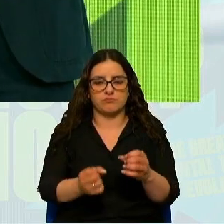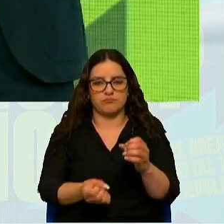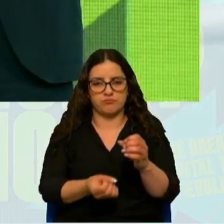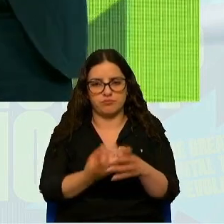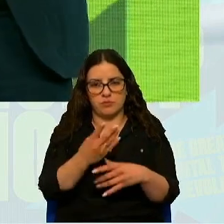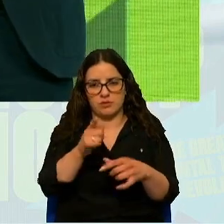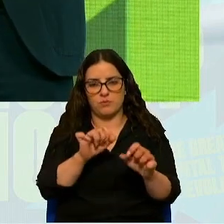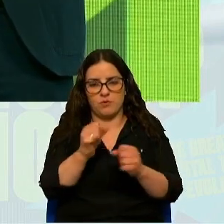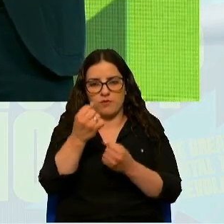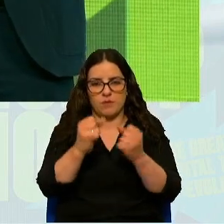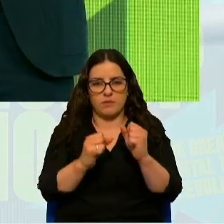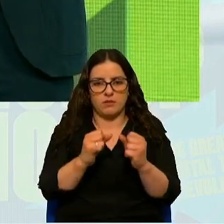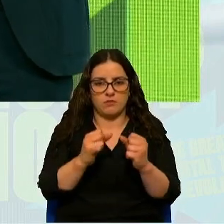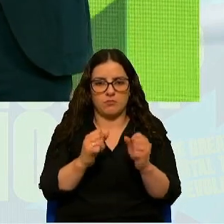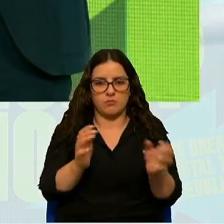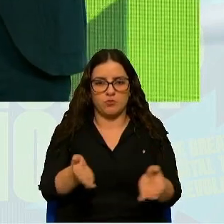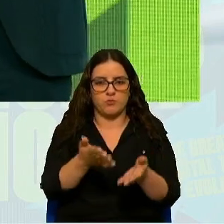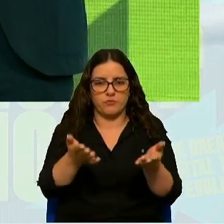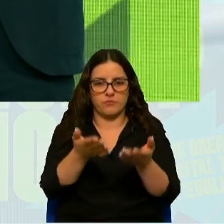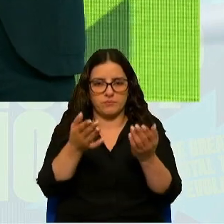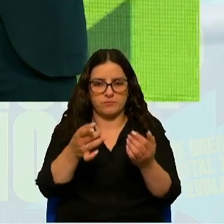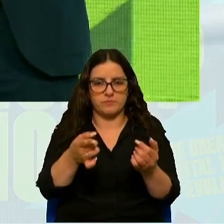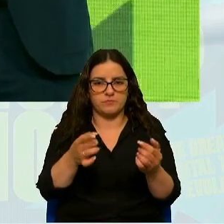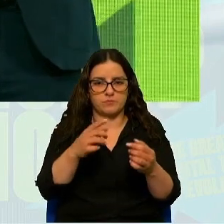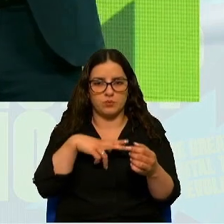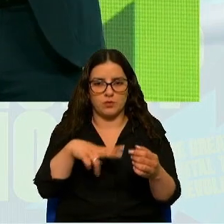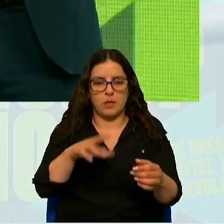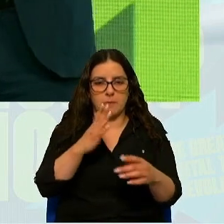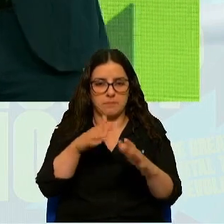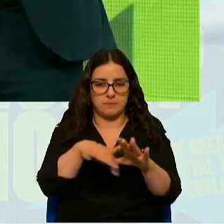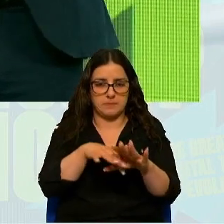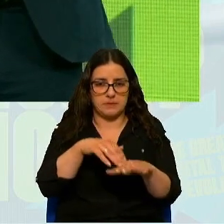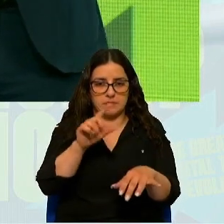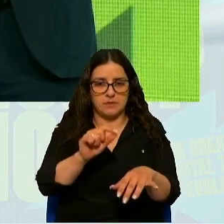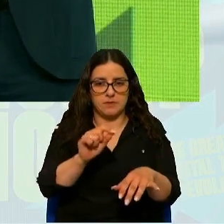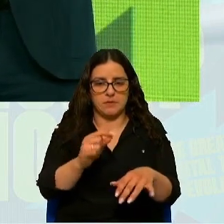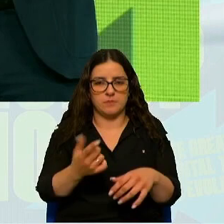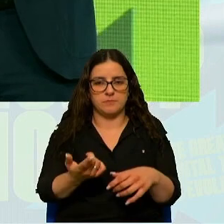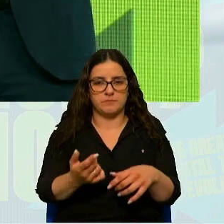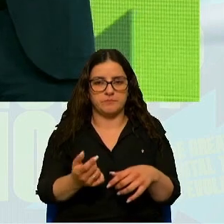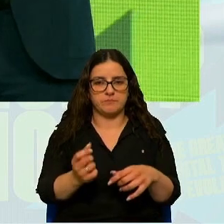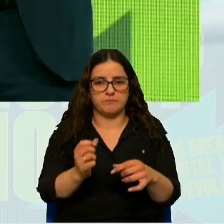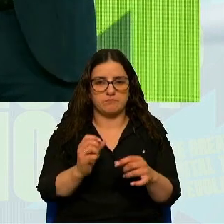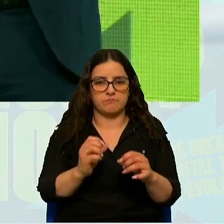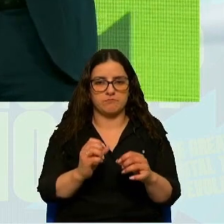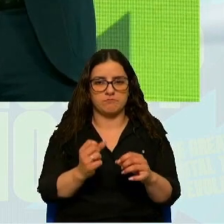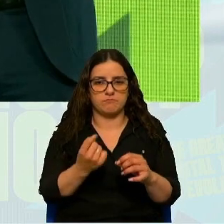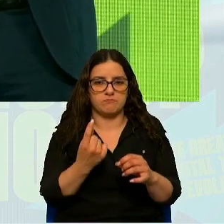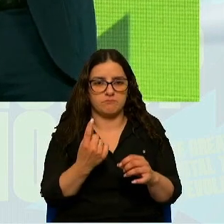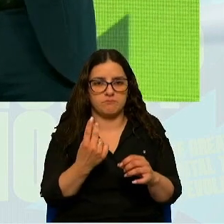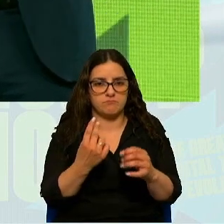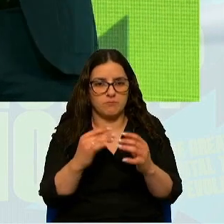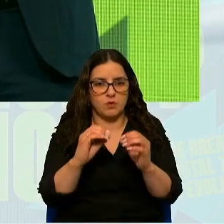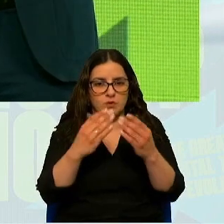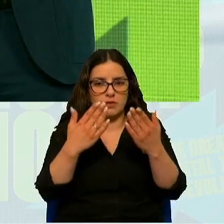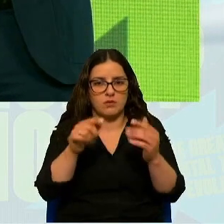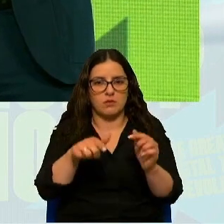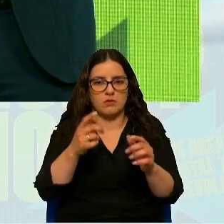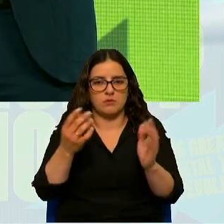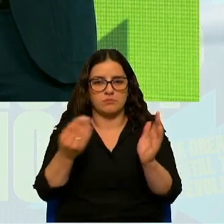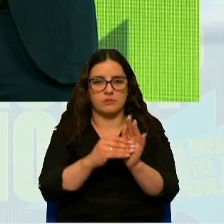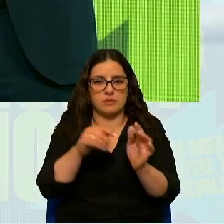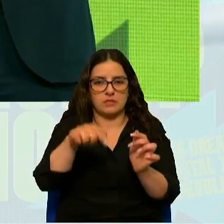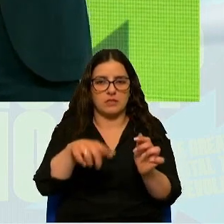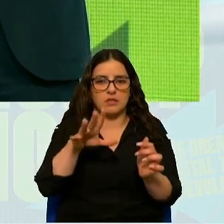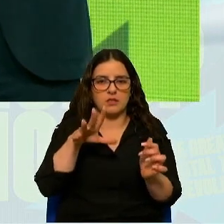quantum networks in the European space. Portugal is also participating in this movement. The first embryo, the first nodes will be set